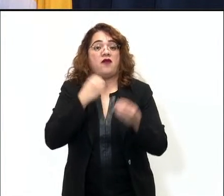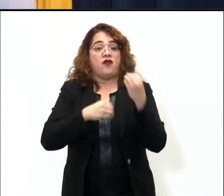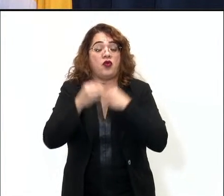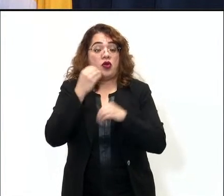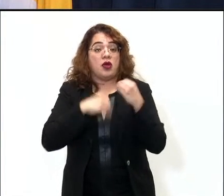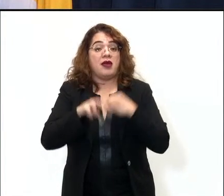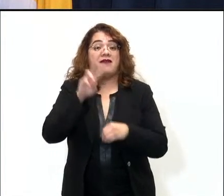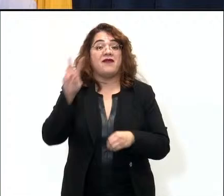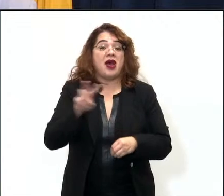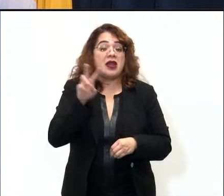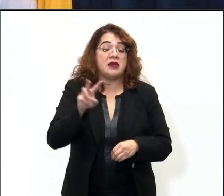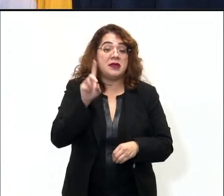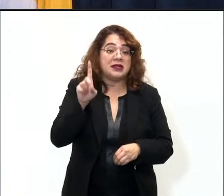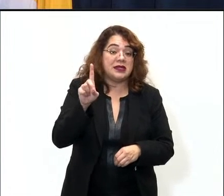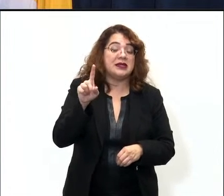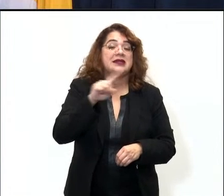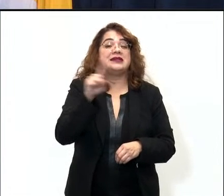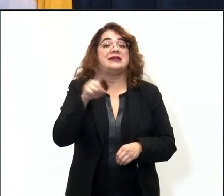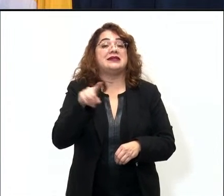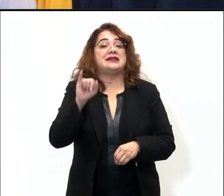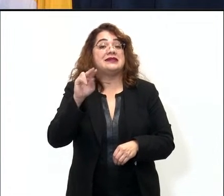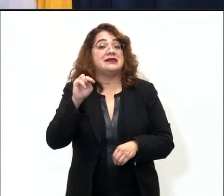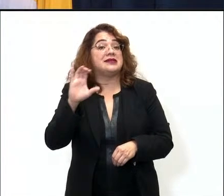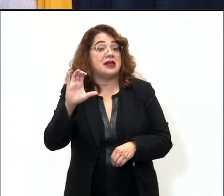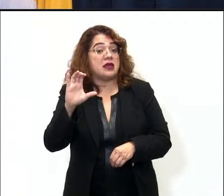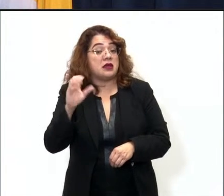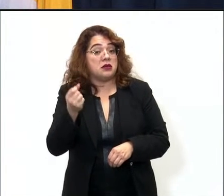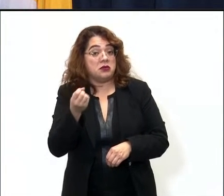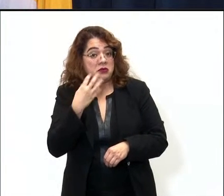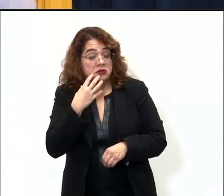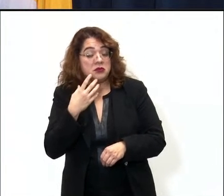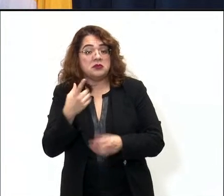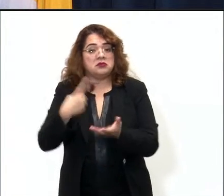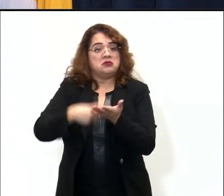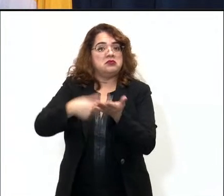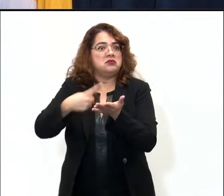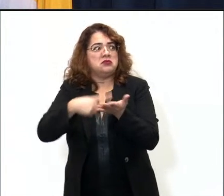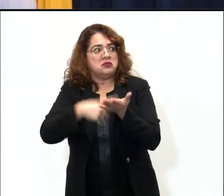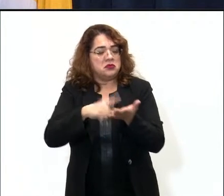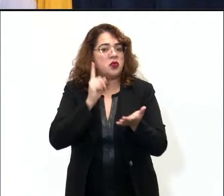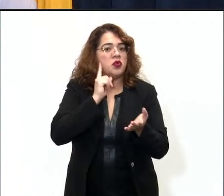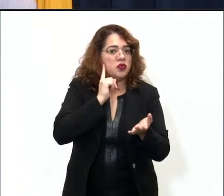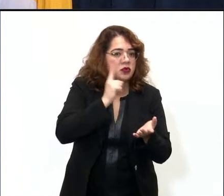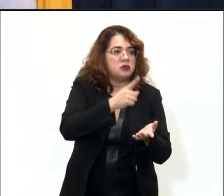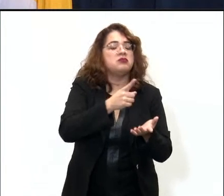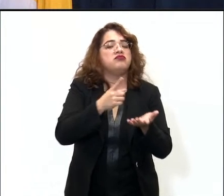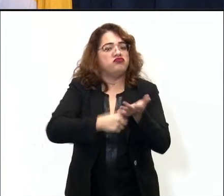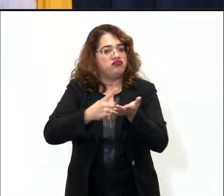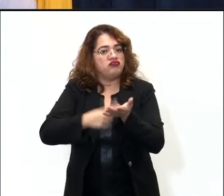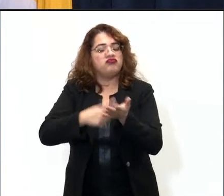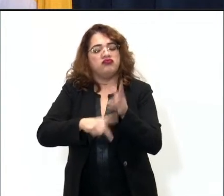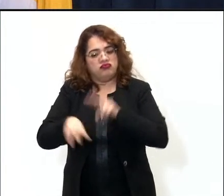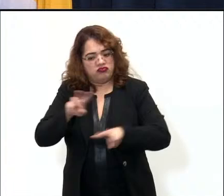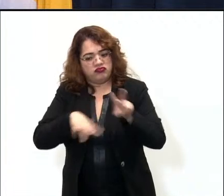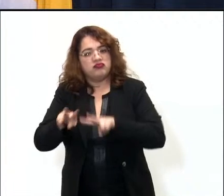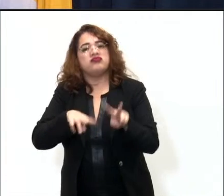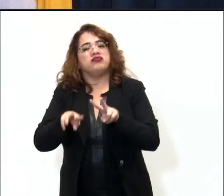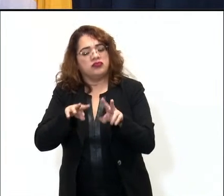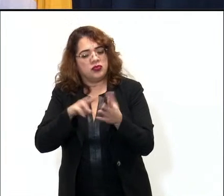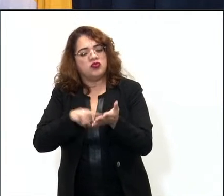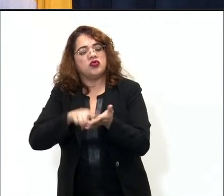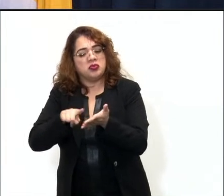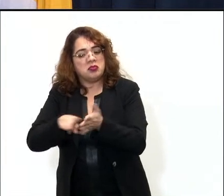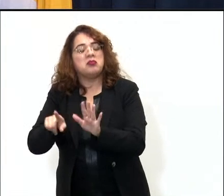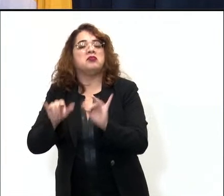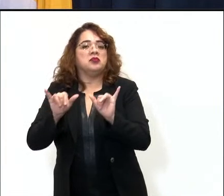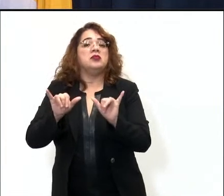there are some things like different vitamin D and zinc. There is discussion that can be helpful. Electrolytes. So to really